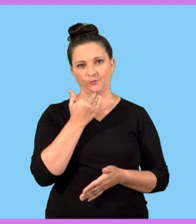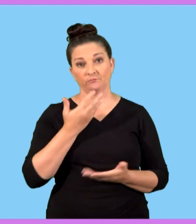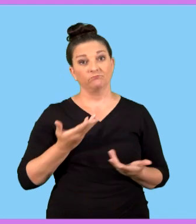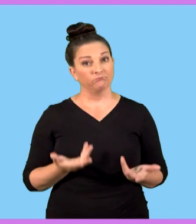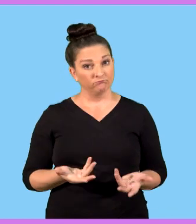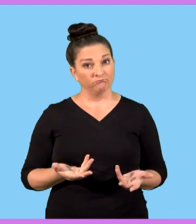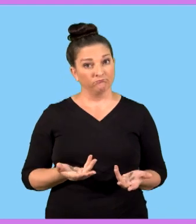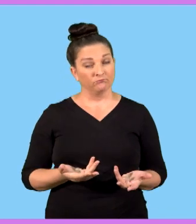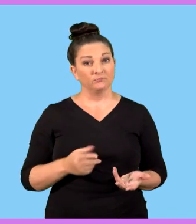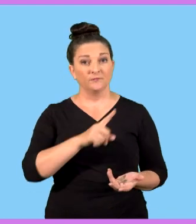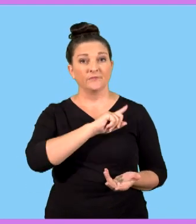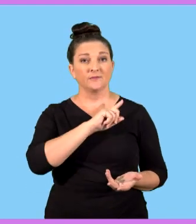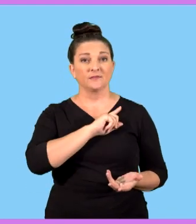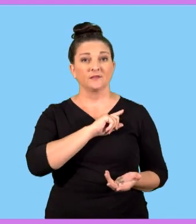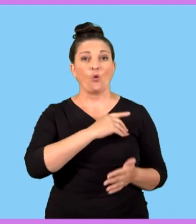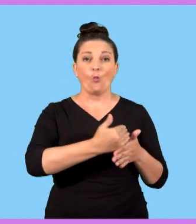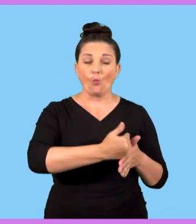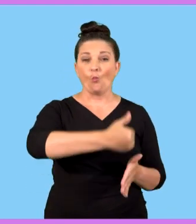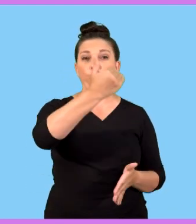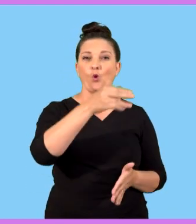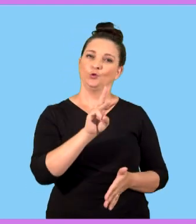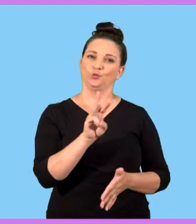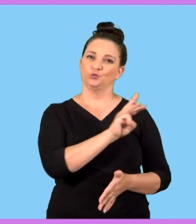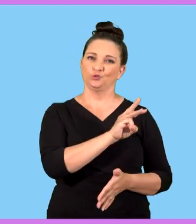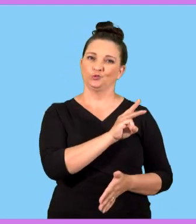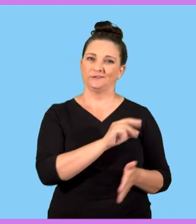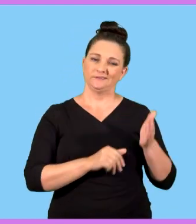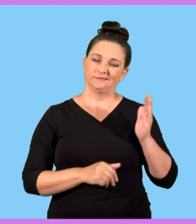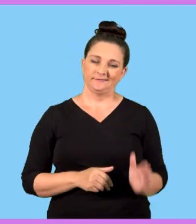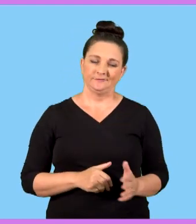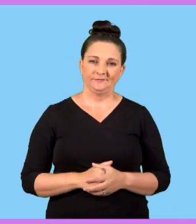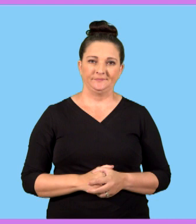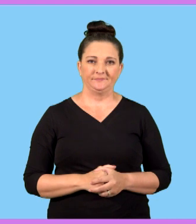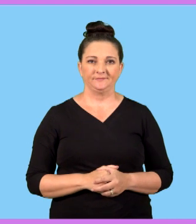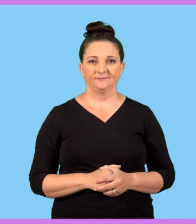So therefore, we can say it's the hall on the western side. Now,